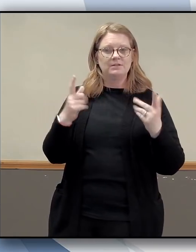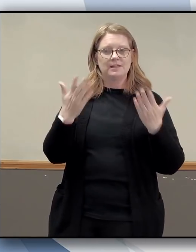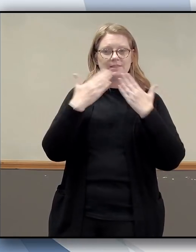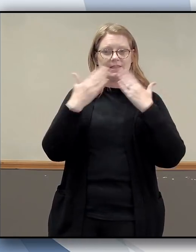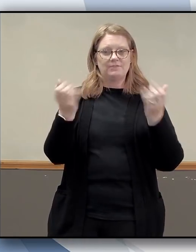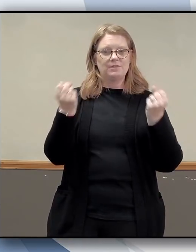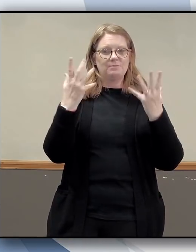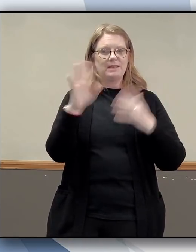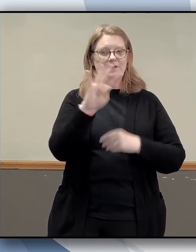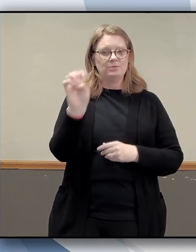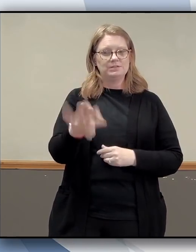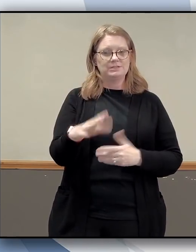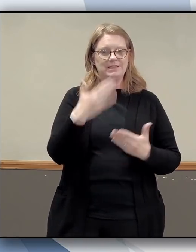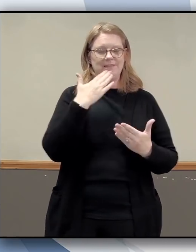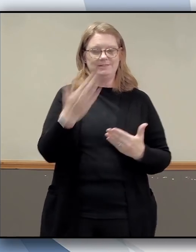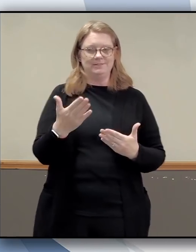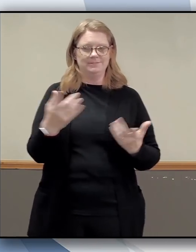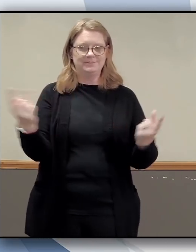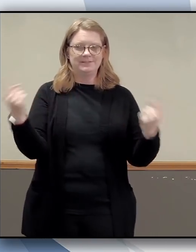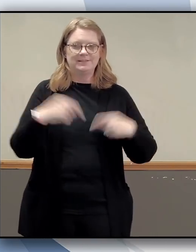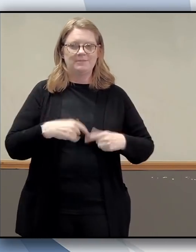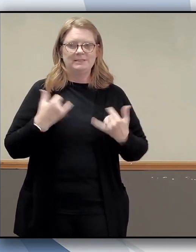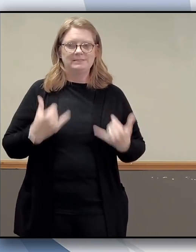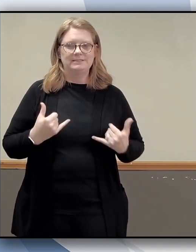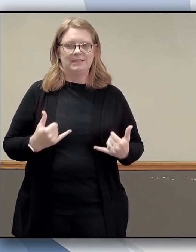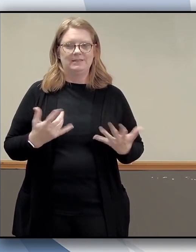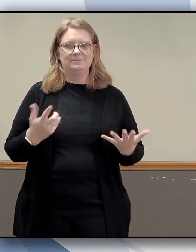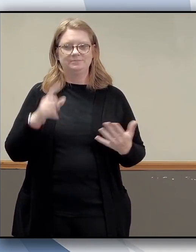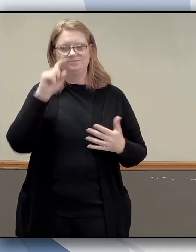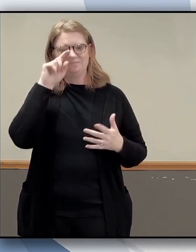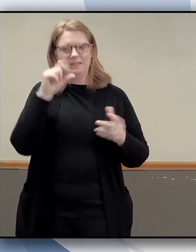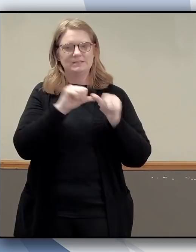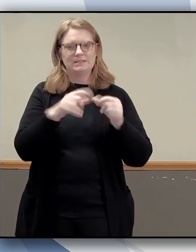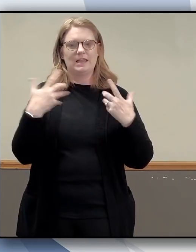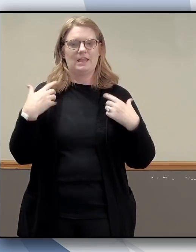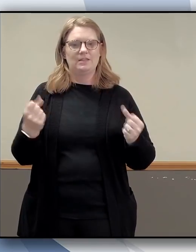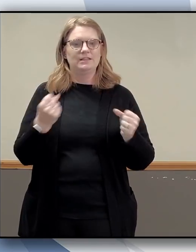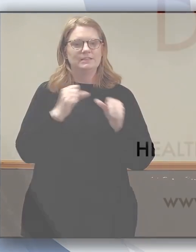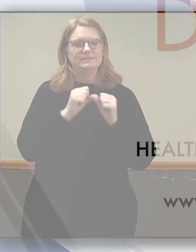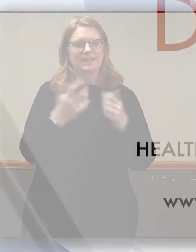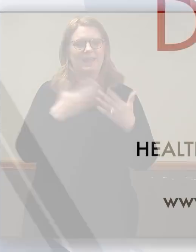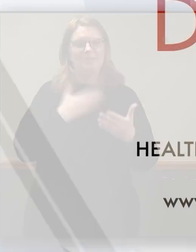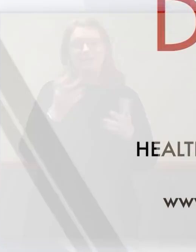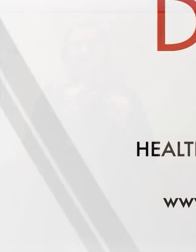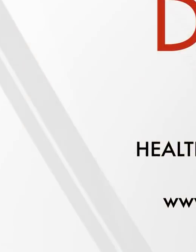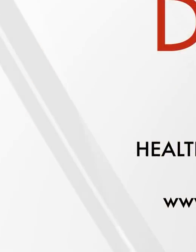questions. Thanks all for being here today. Stay healthy, stay happy, stay safe.